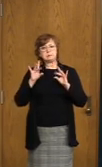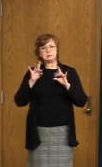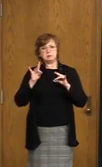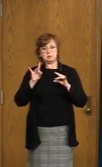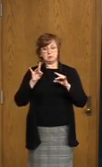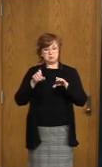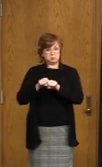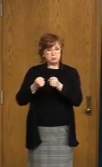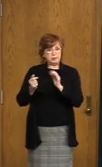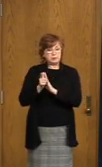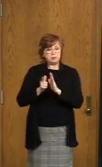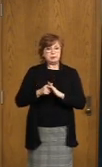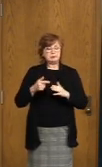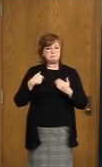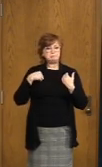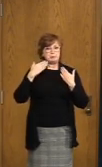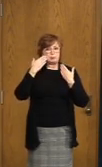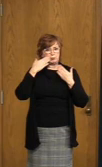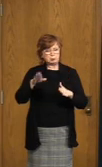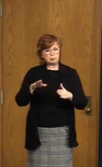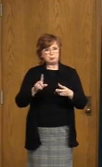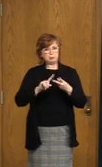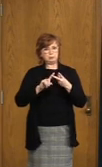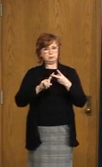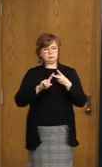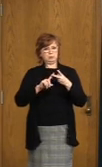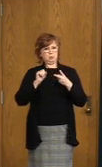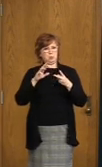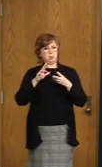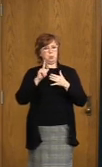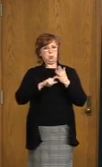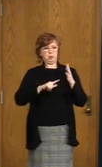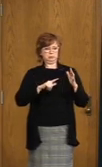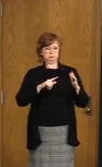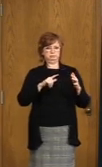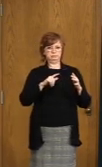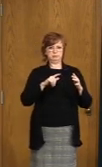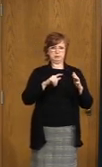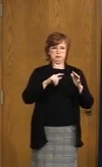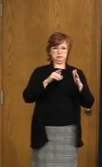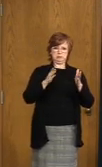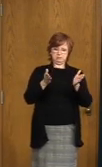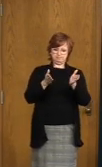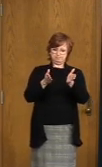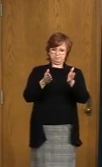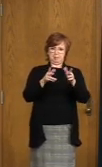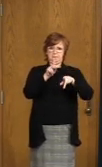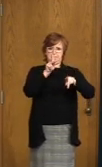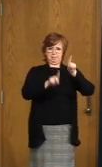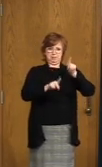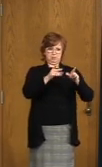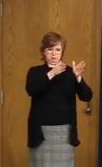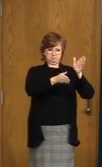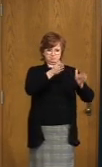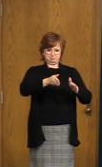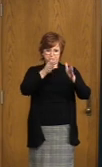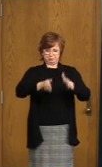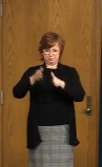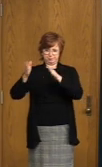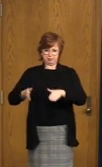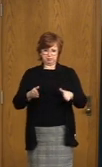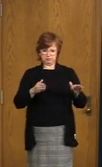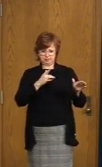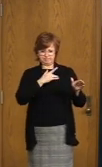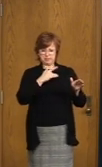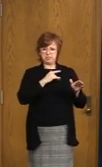of where we are as a society in this province, and where Saskatchewan people's head is